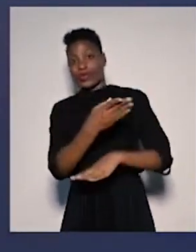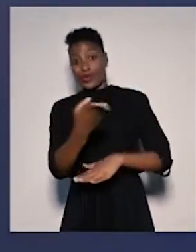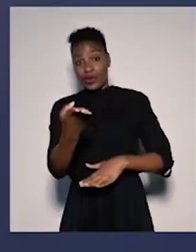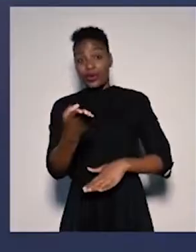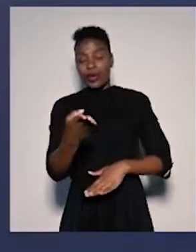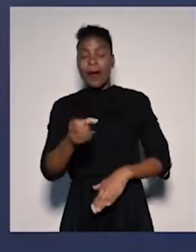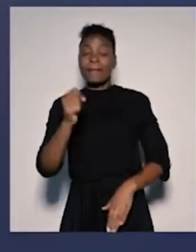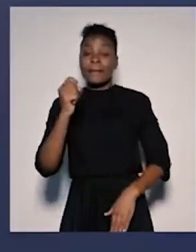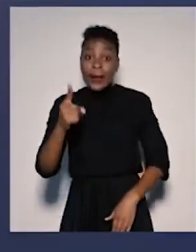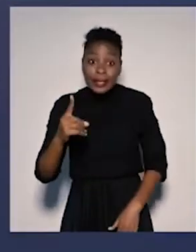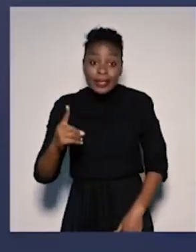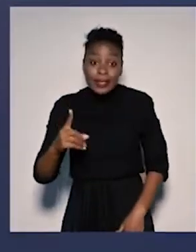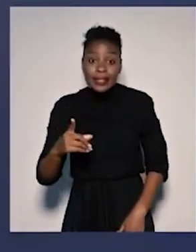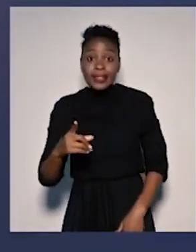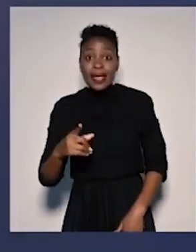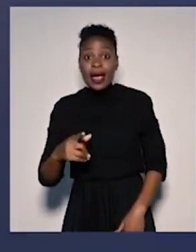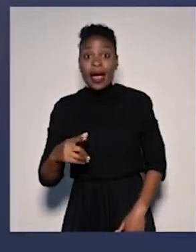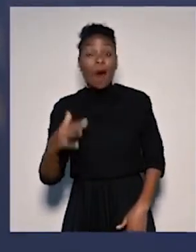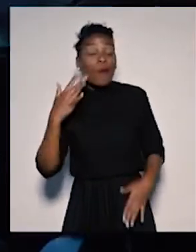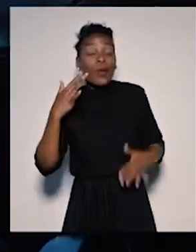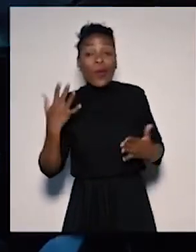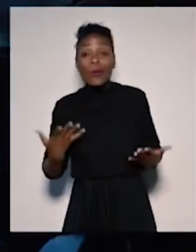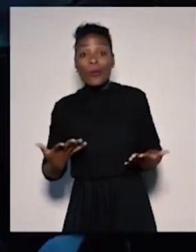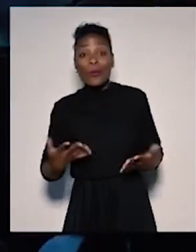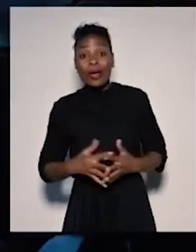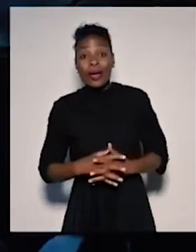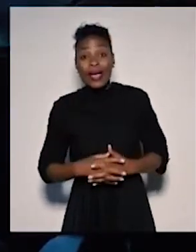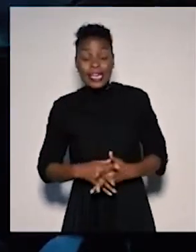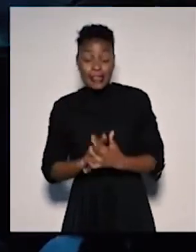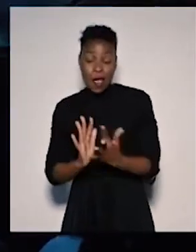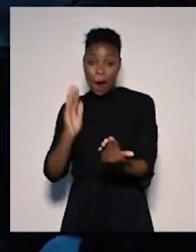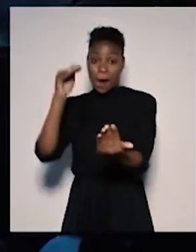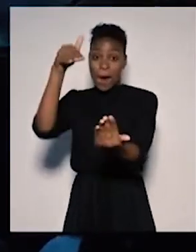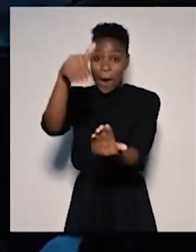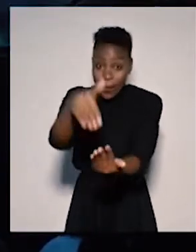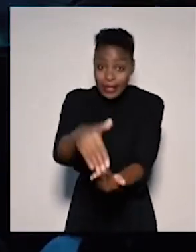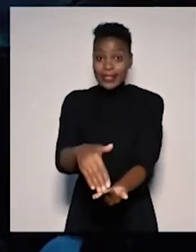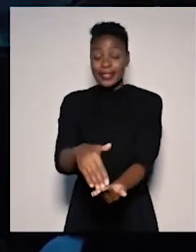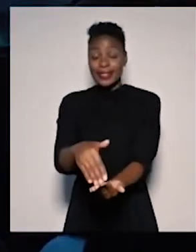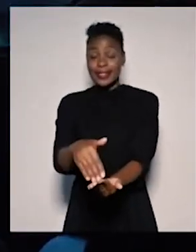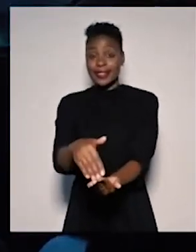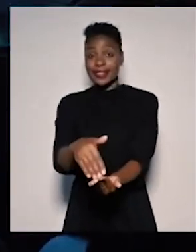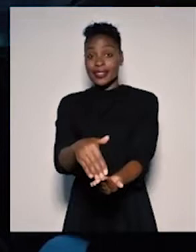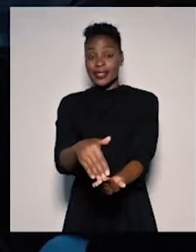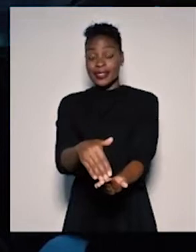It's when there's a certain threshold when you cross it.